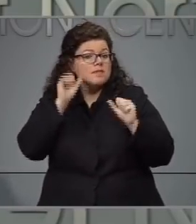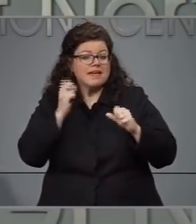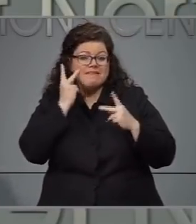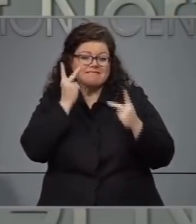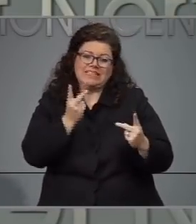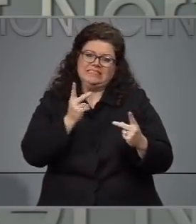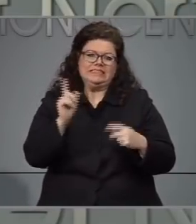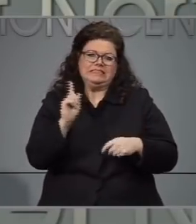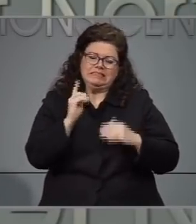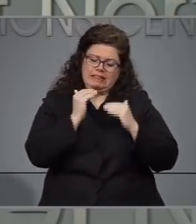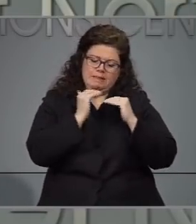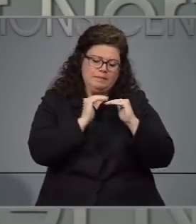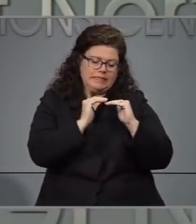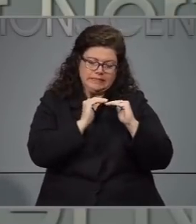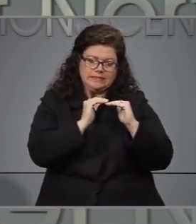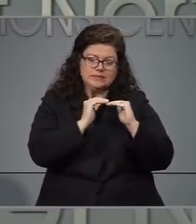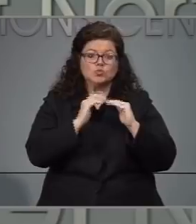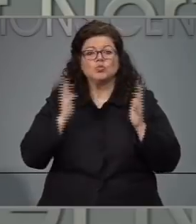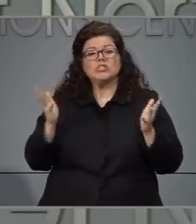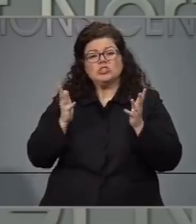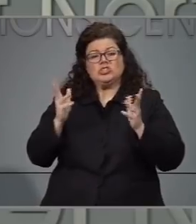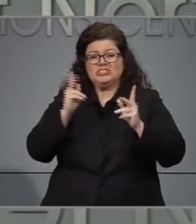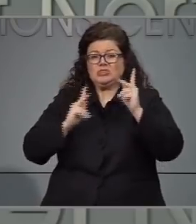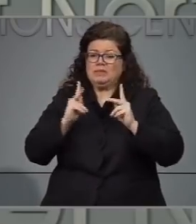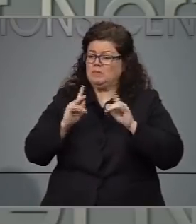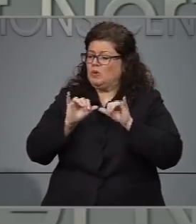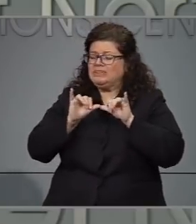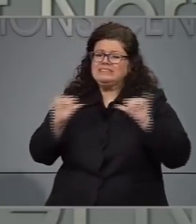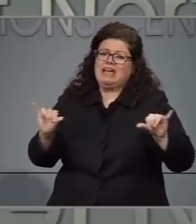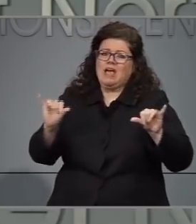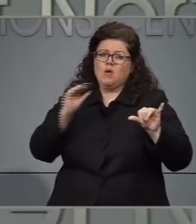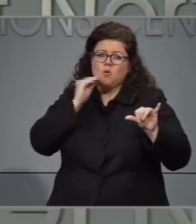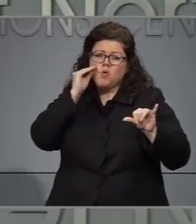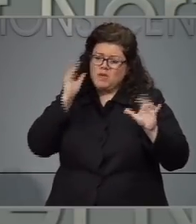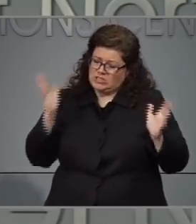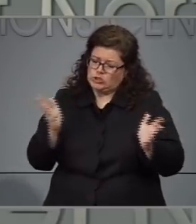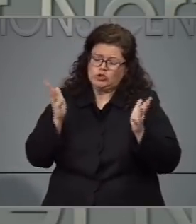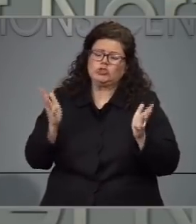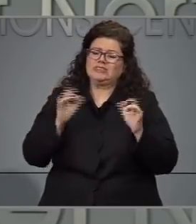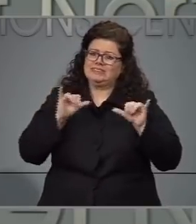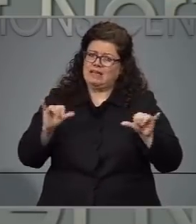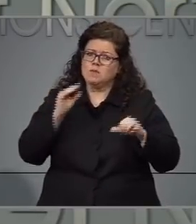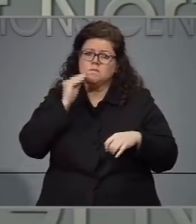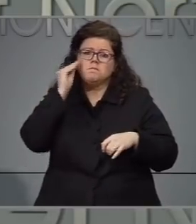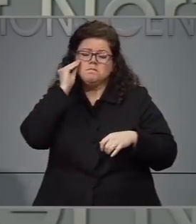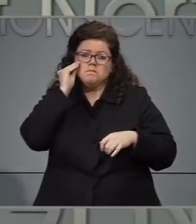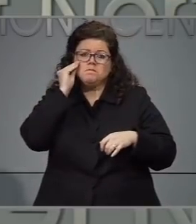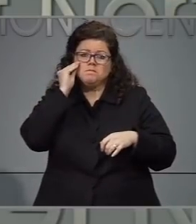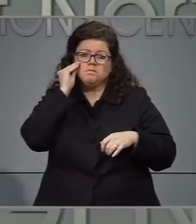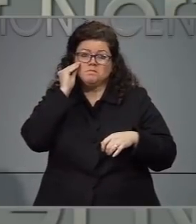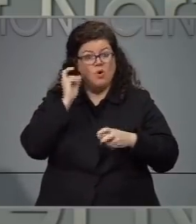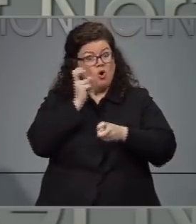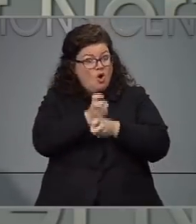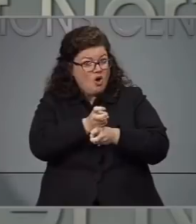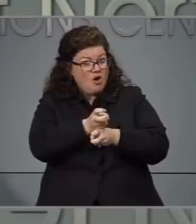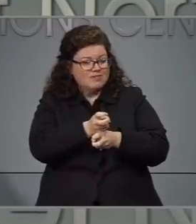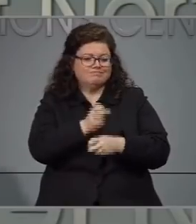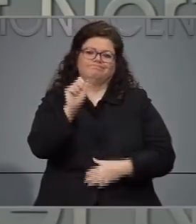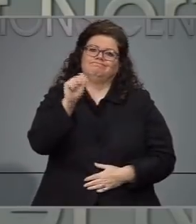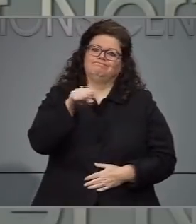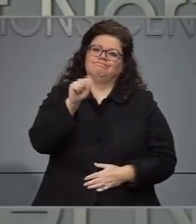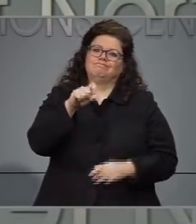we have encouraged people to stay home. These actions have been difficult,